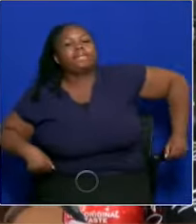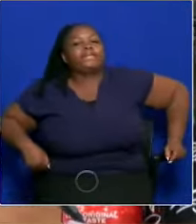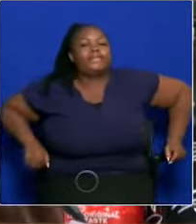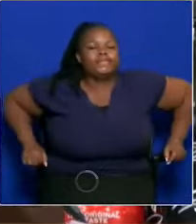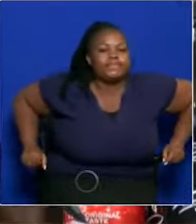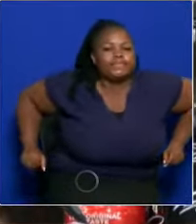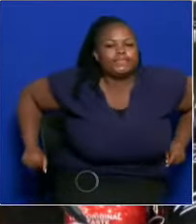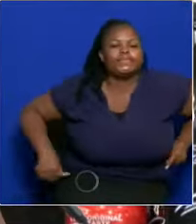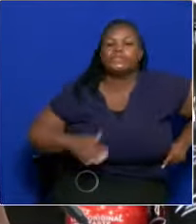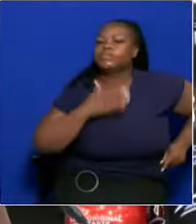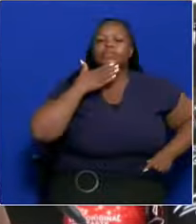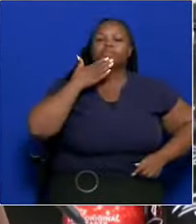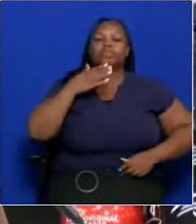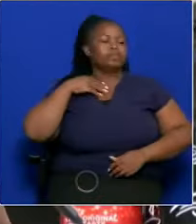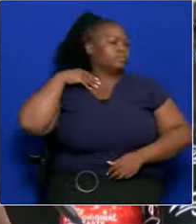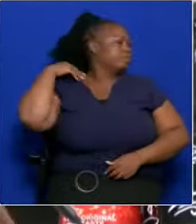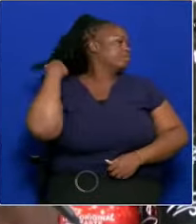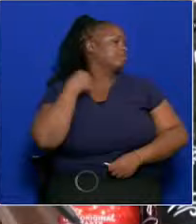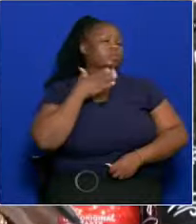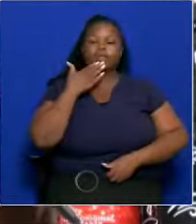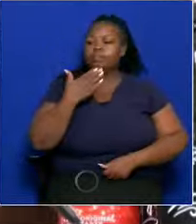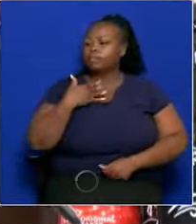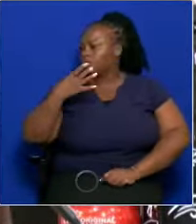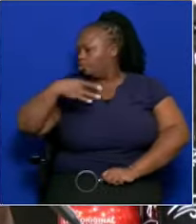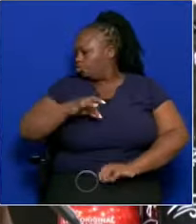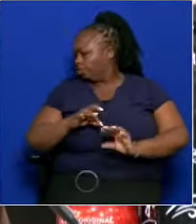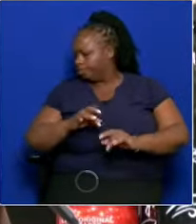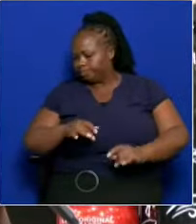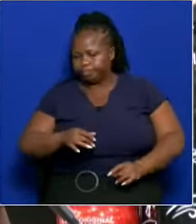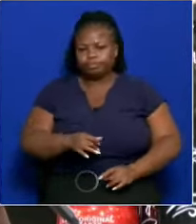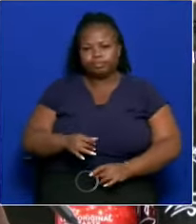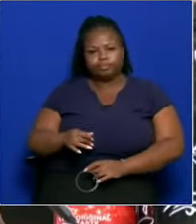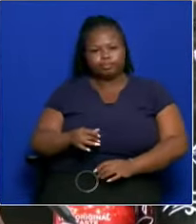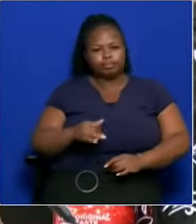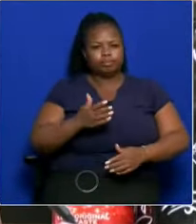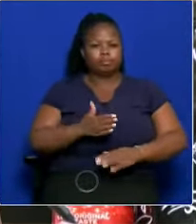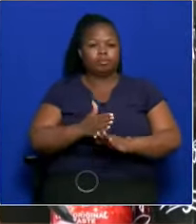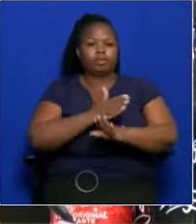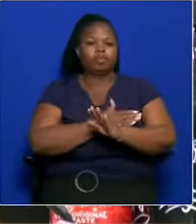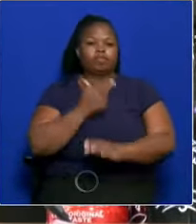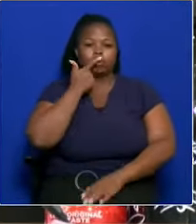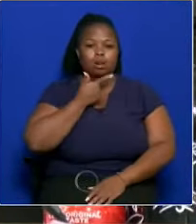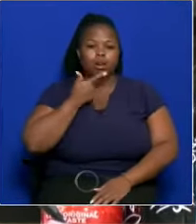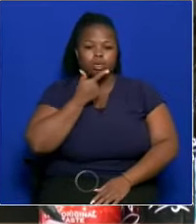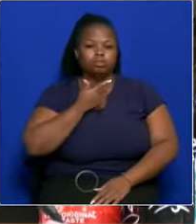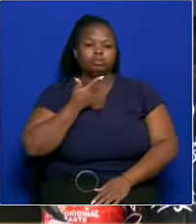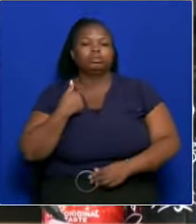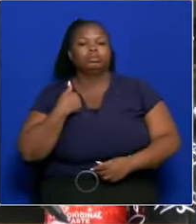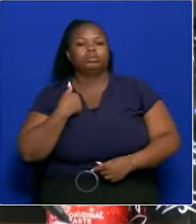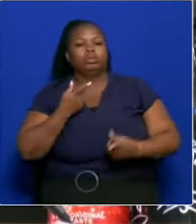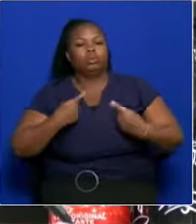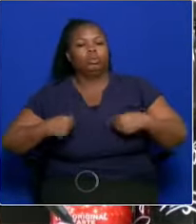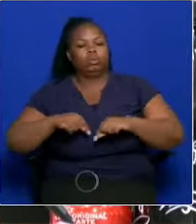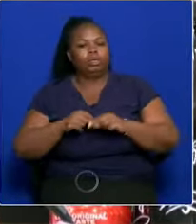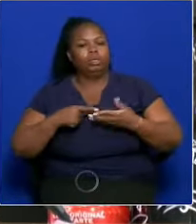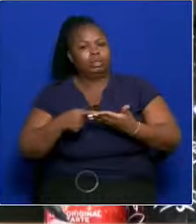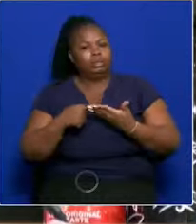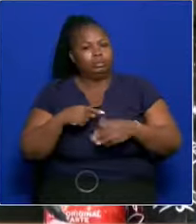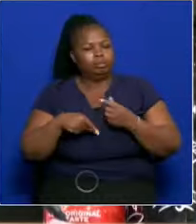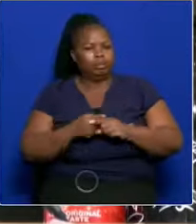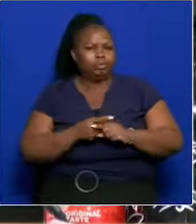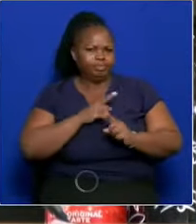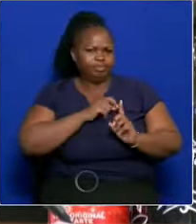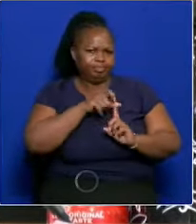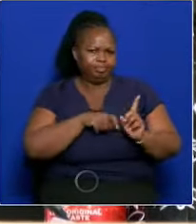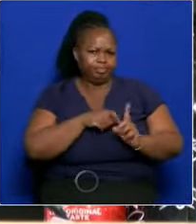when you were informed, my apologies. You were dealing with when you were informed by someone that